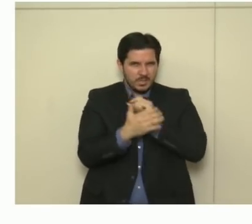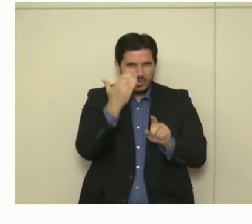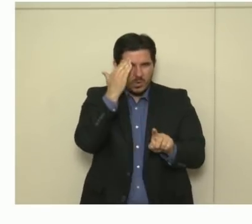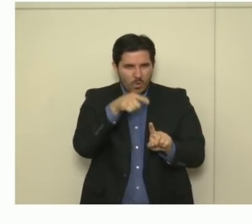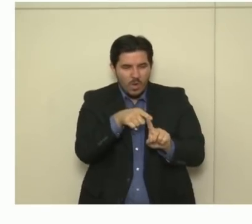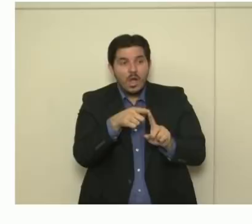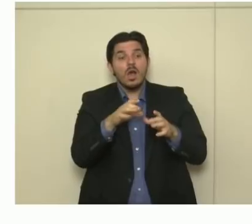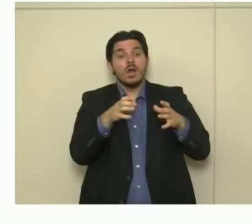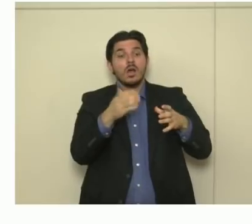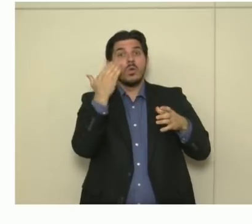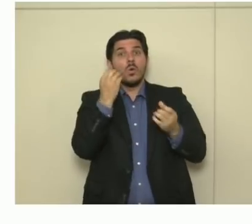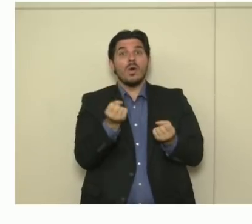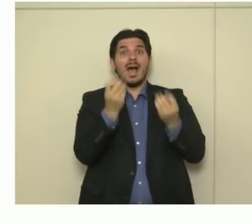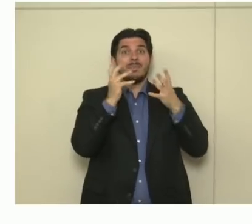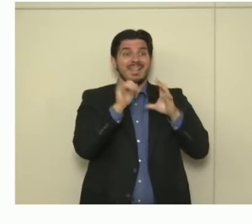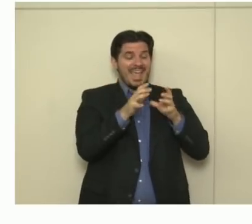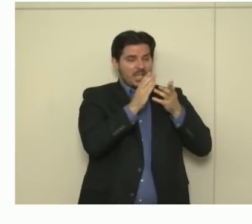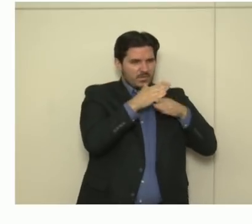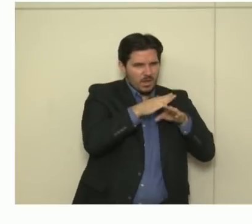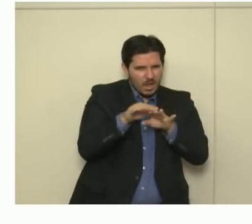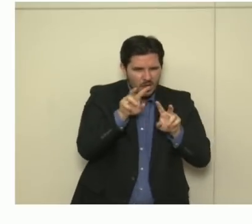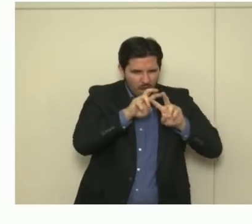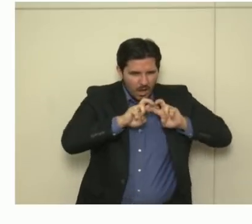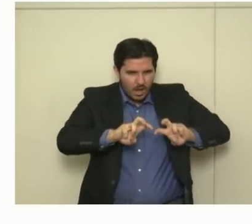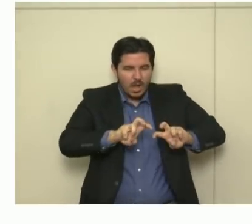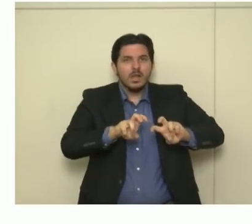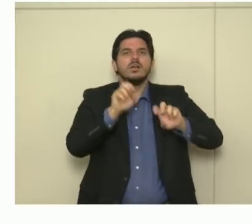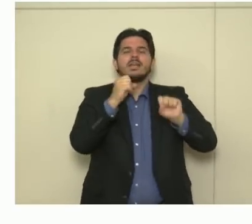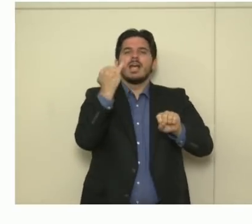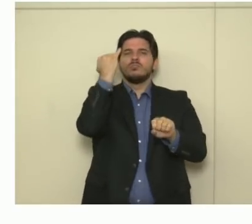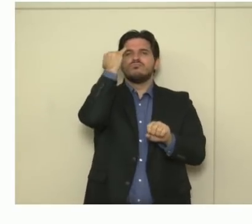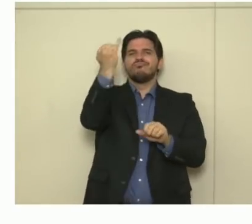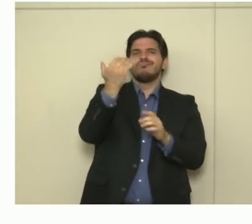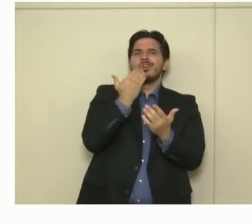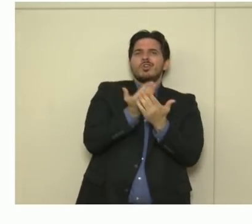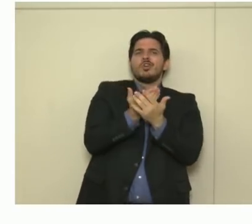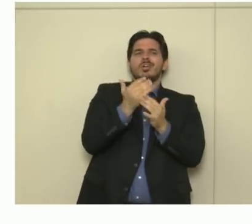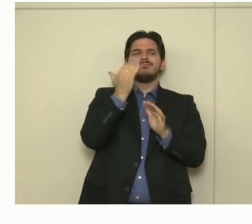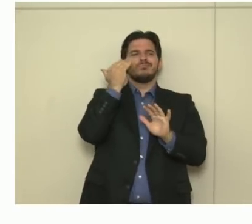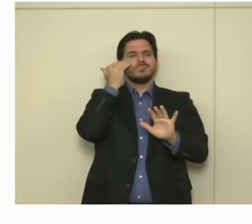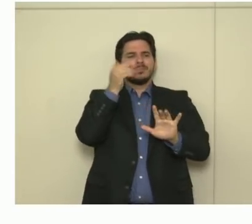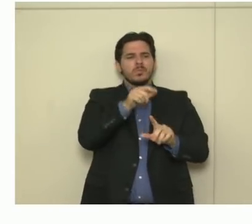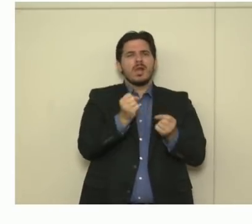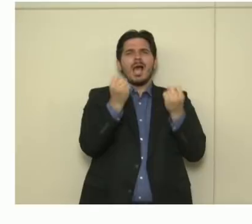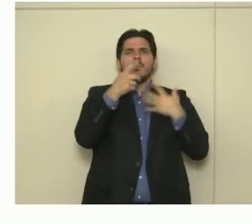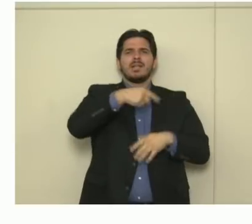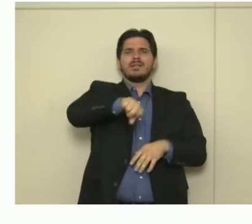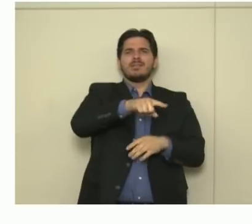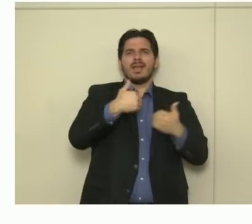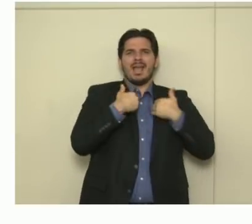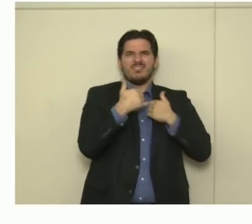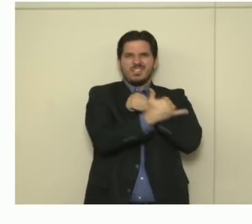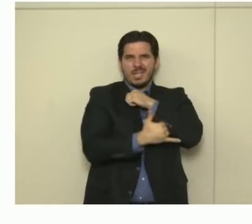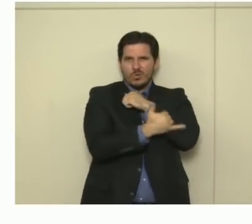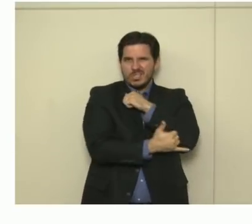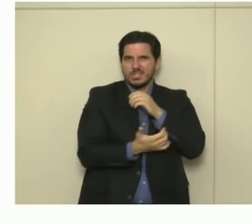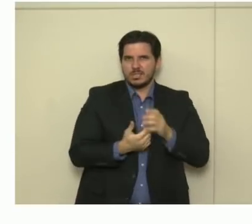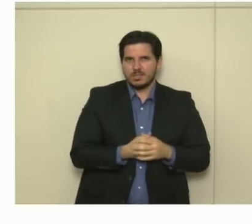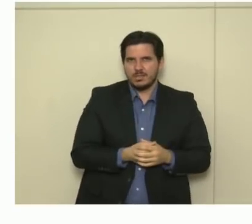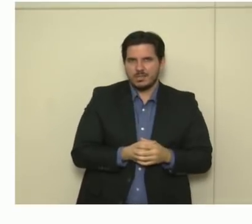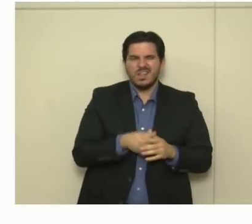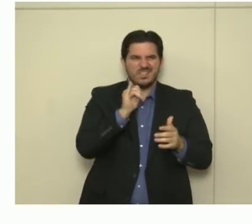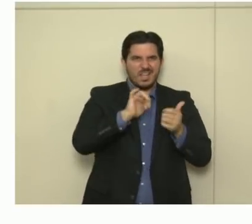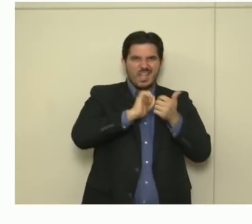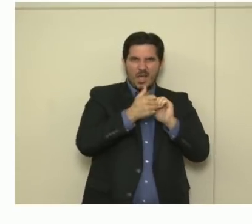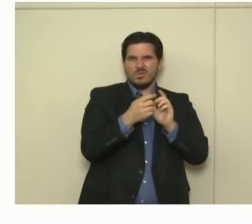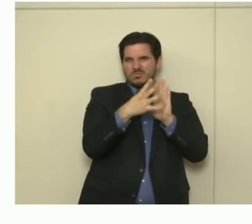of equalizing the counties to know how many cases there are. So that's basically a population rate of cases for each county